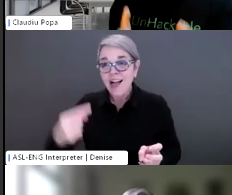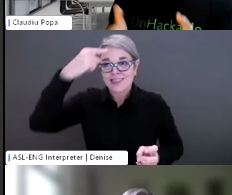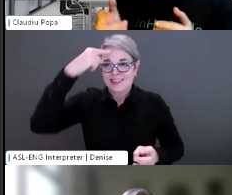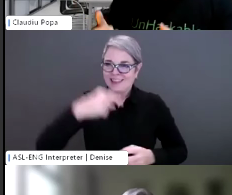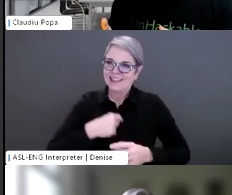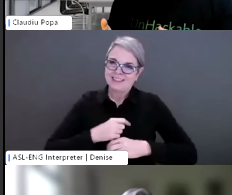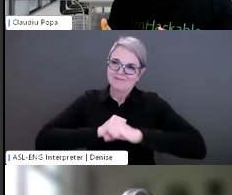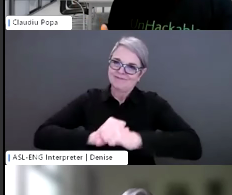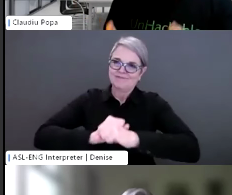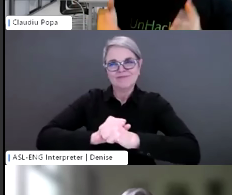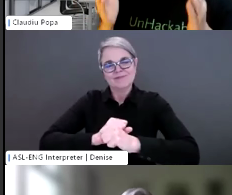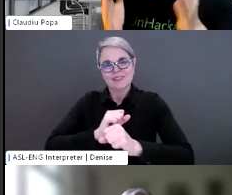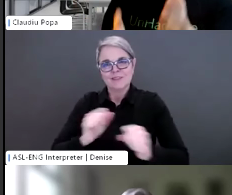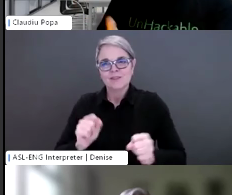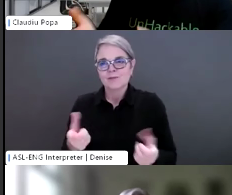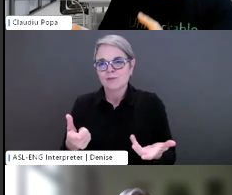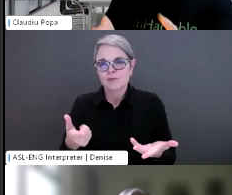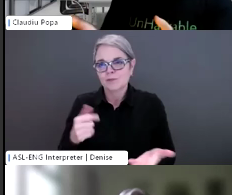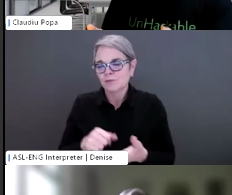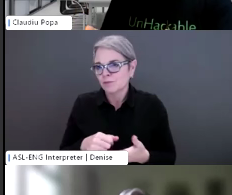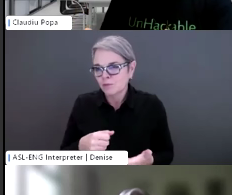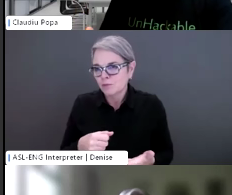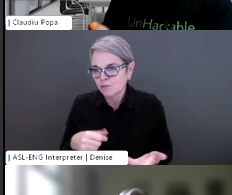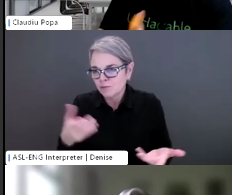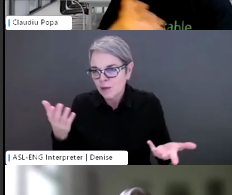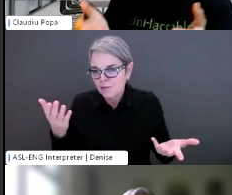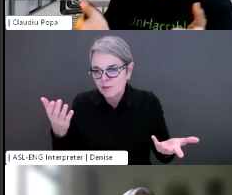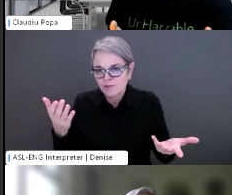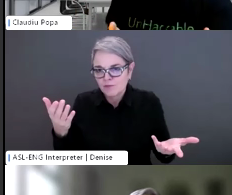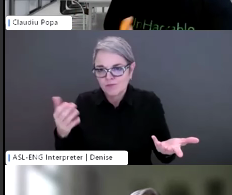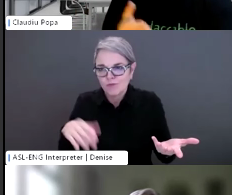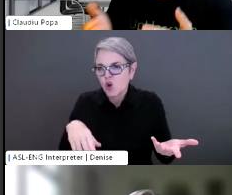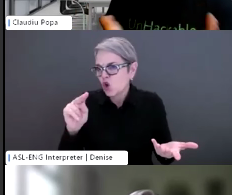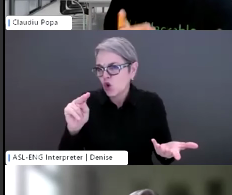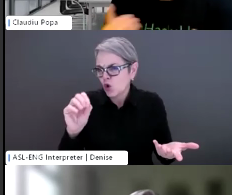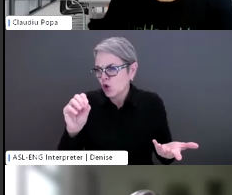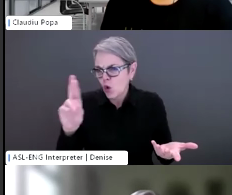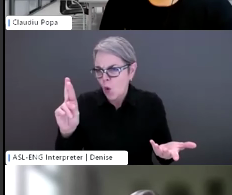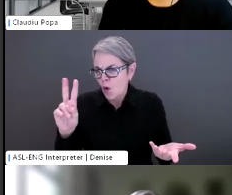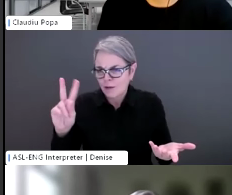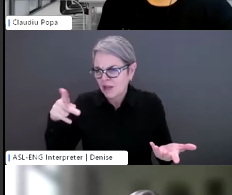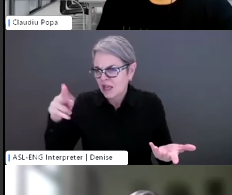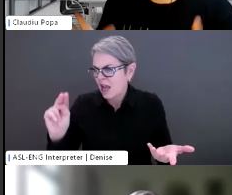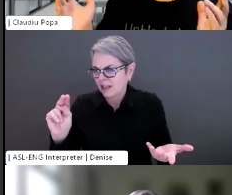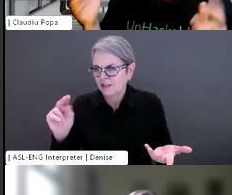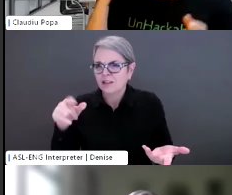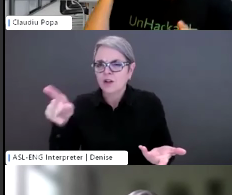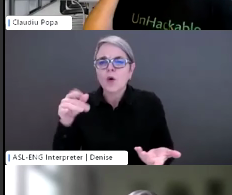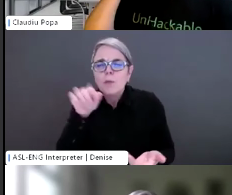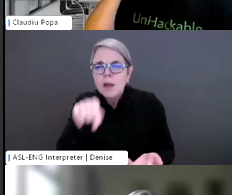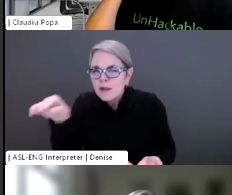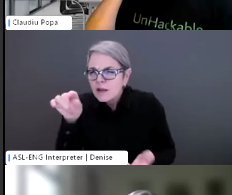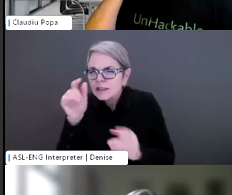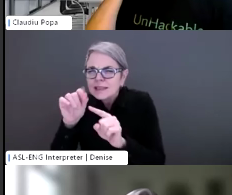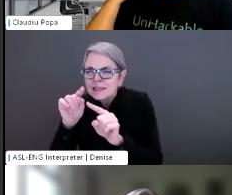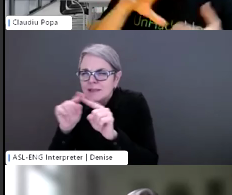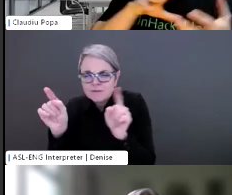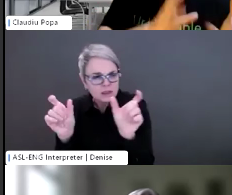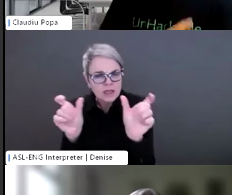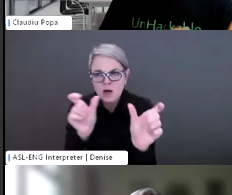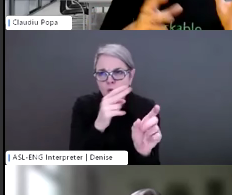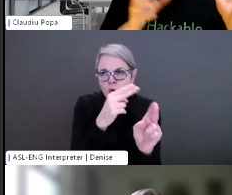maybe NordVPN itself, or just something that looks like it's spelled similarly, and somebody else might download something that